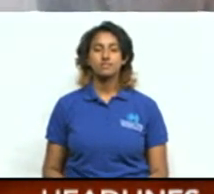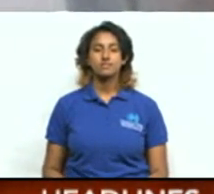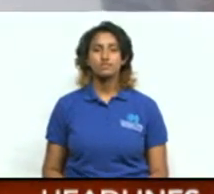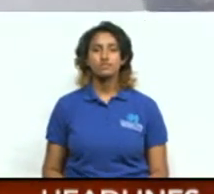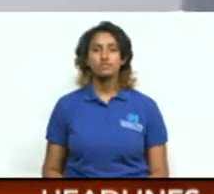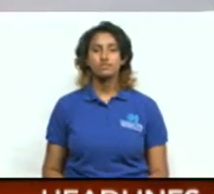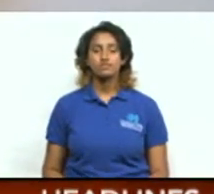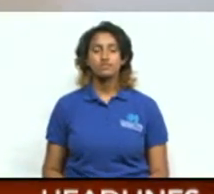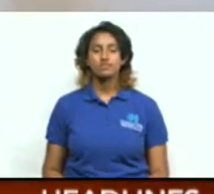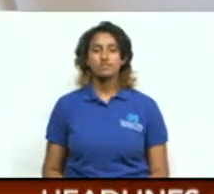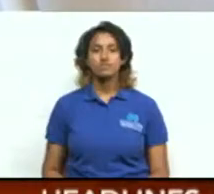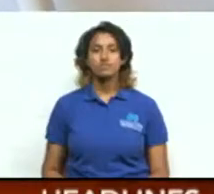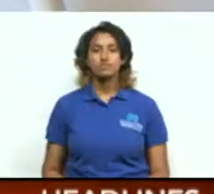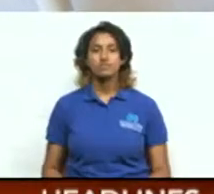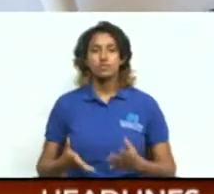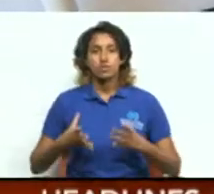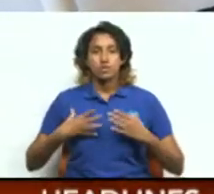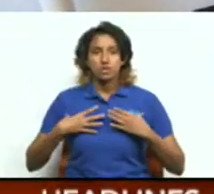Inhale, arms forward.